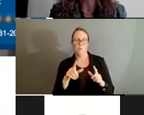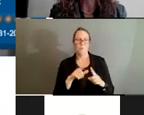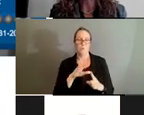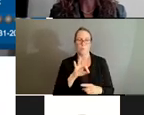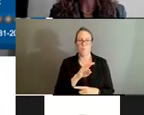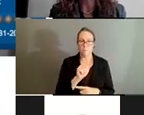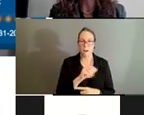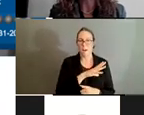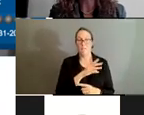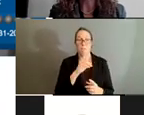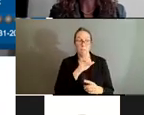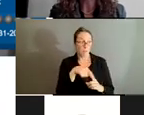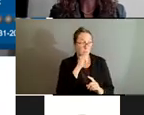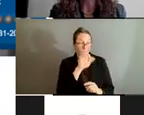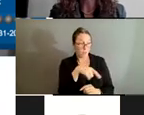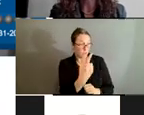FEMA process.